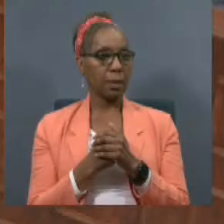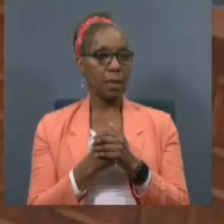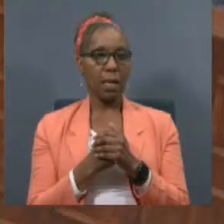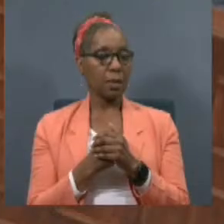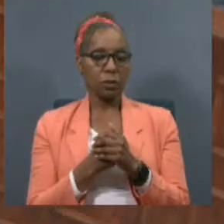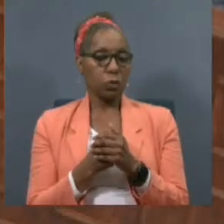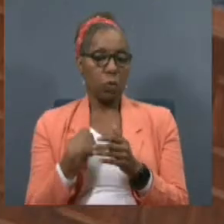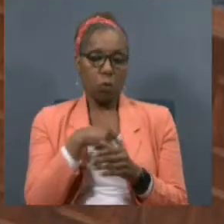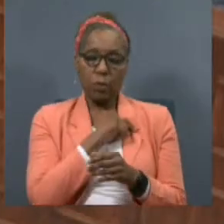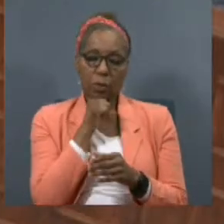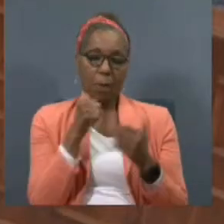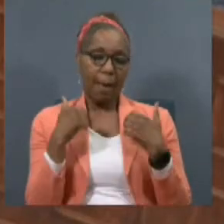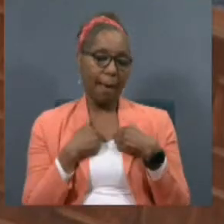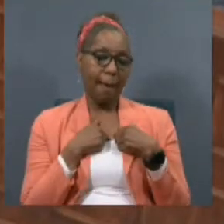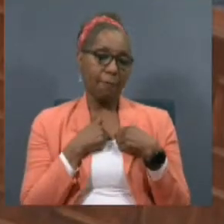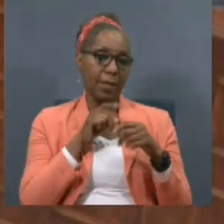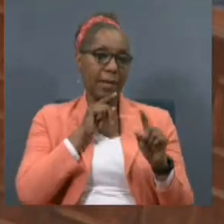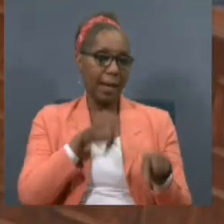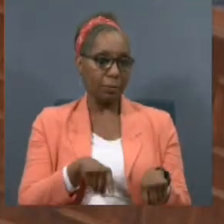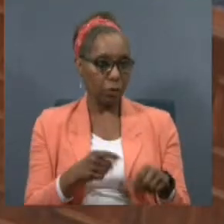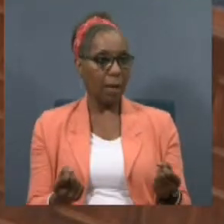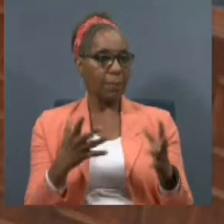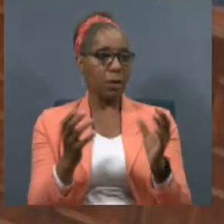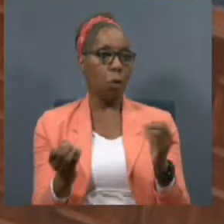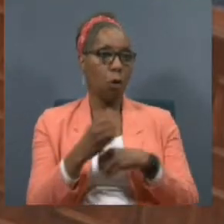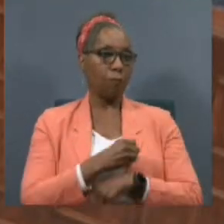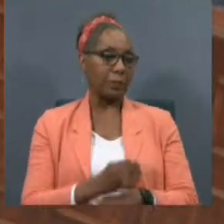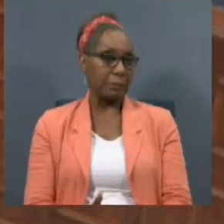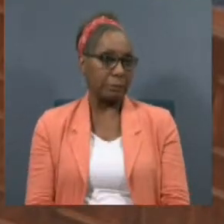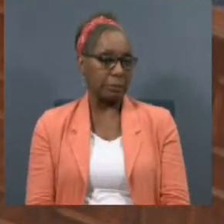We don't have an answer on the number of offices.